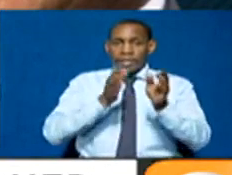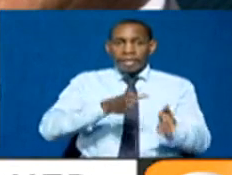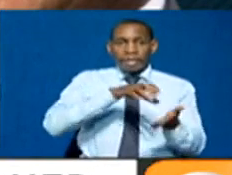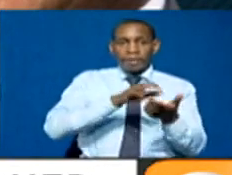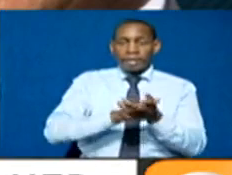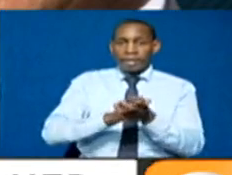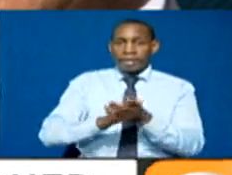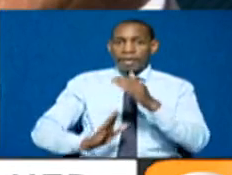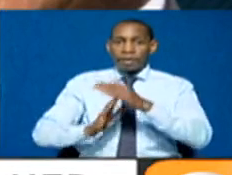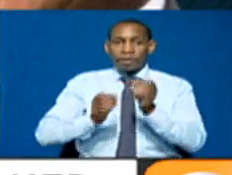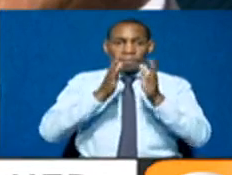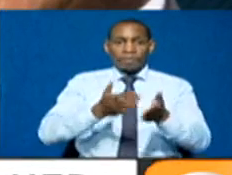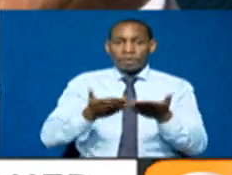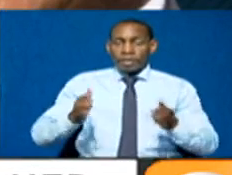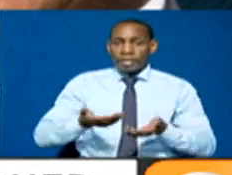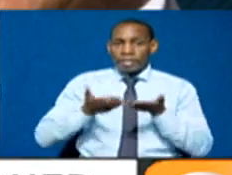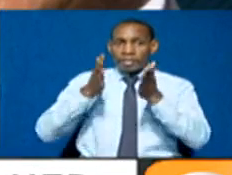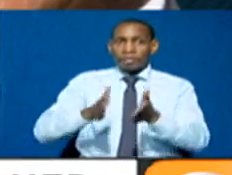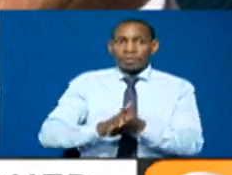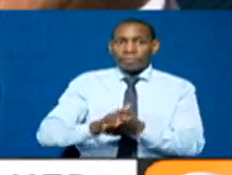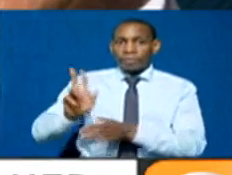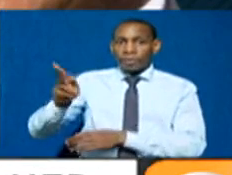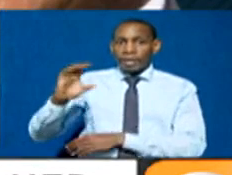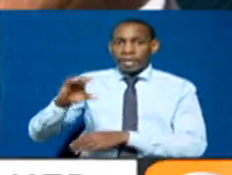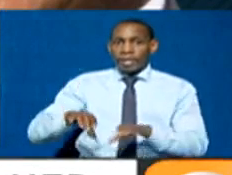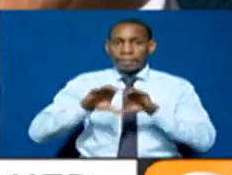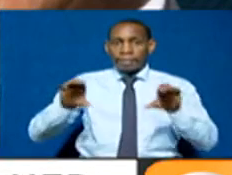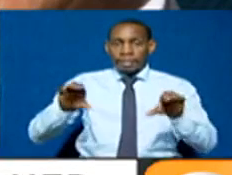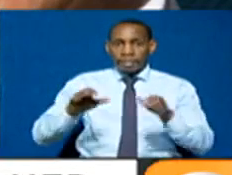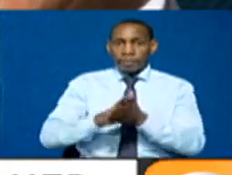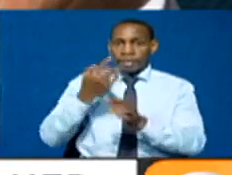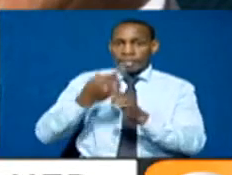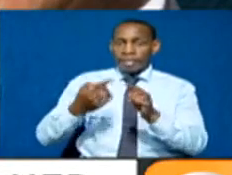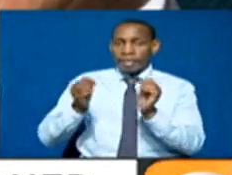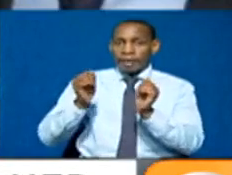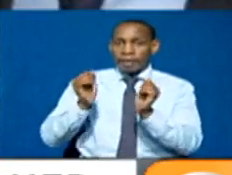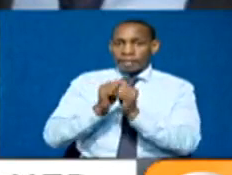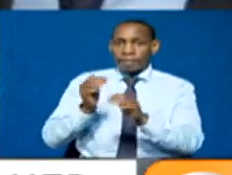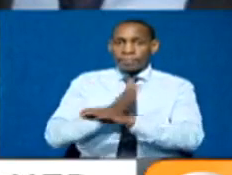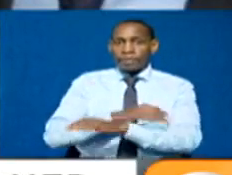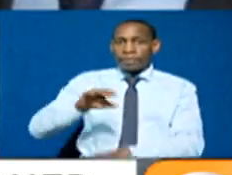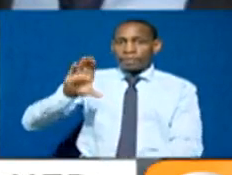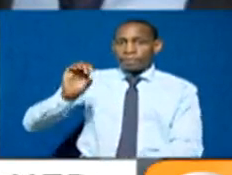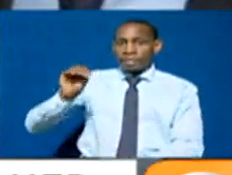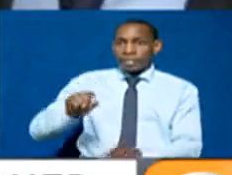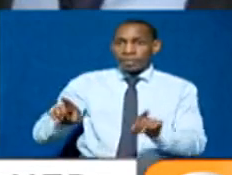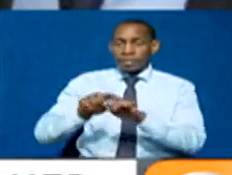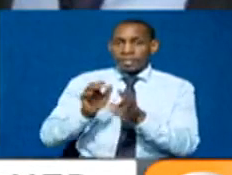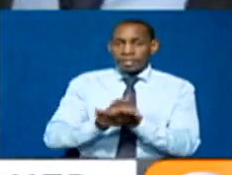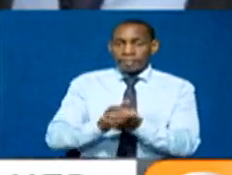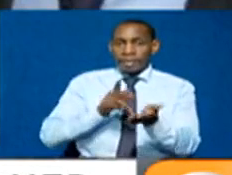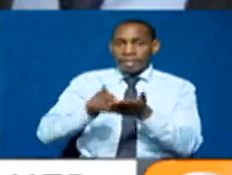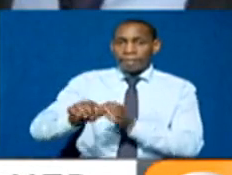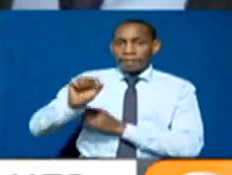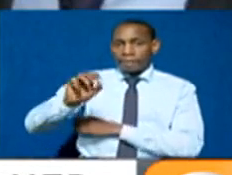key personnel of any issuer in the Kenya capital markets for a period of 10 years. Former CEO Paul Njaga is also to pay a fine of